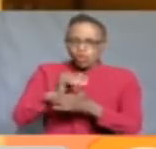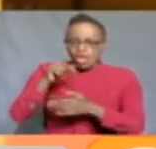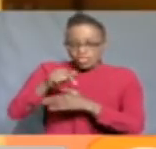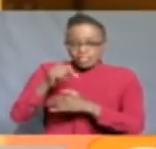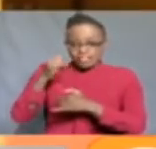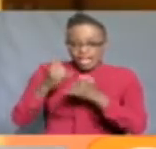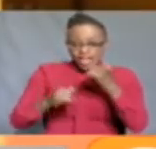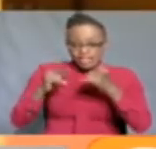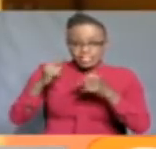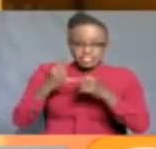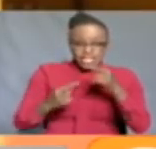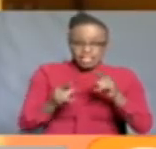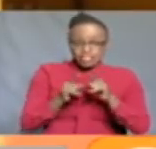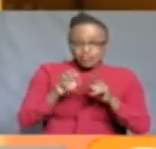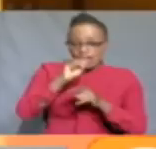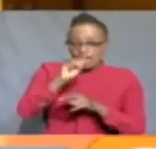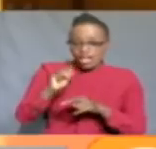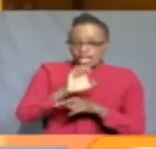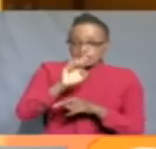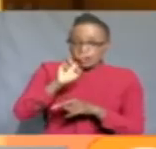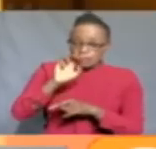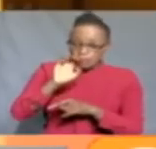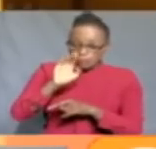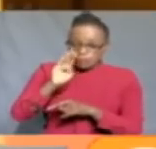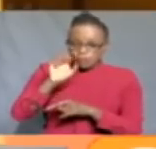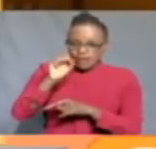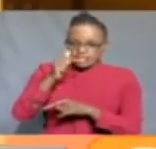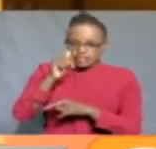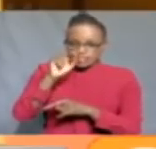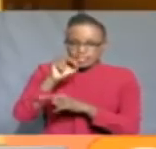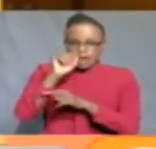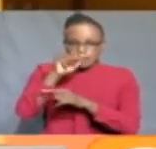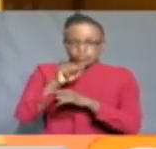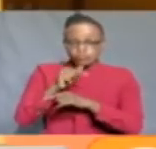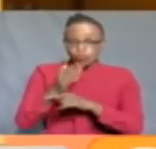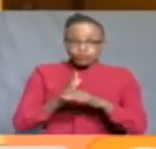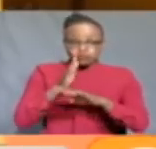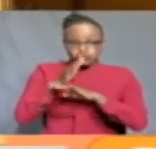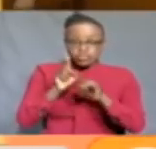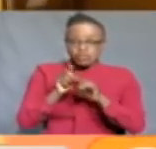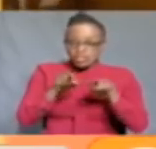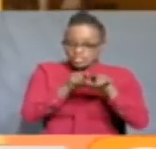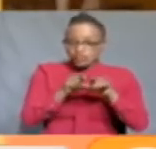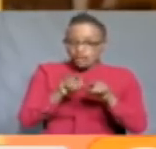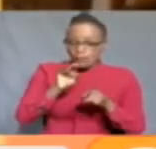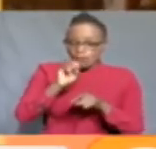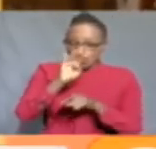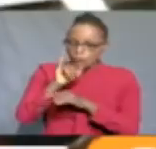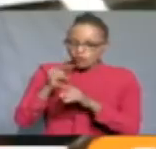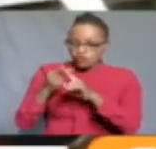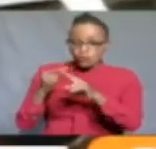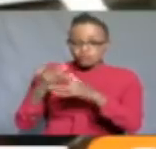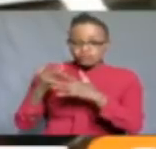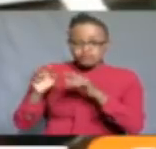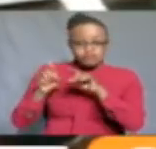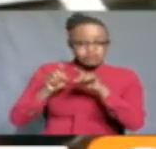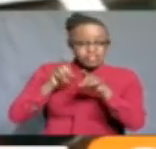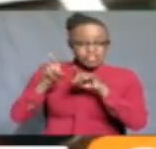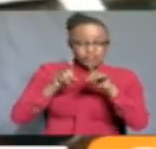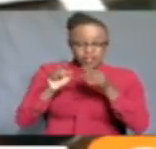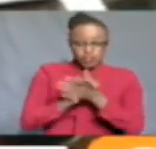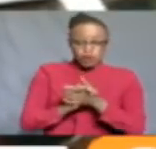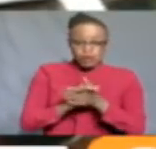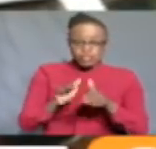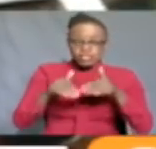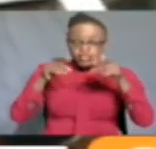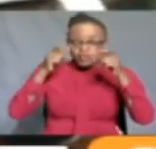year, maybe Sebastian's salary, could overtake that of Colimo in Safaricom. The union last week issued a